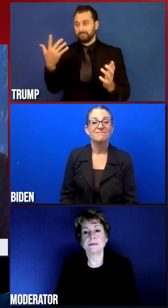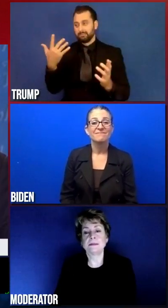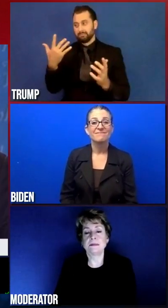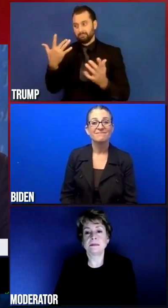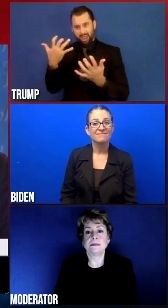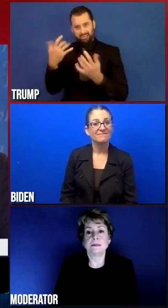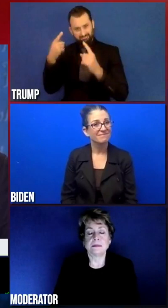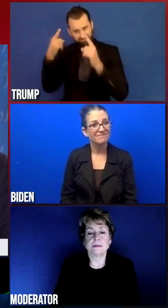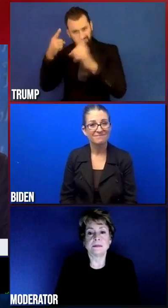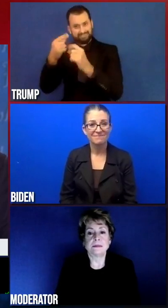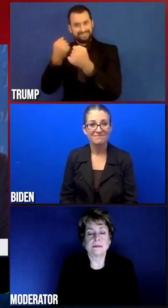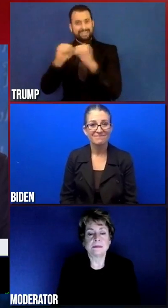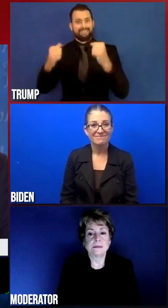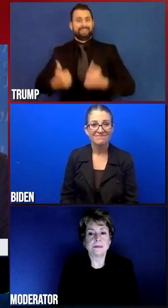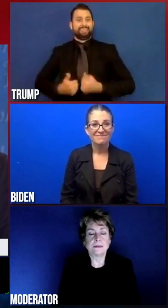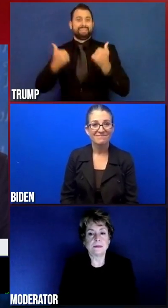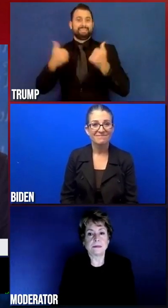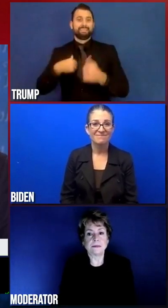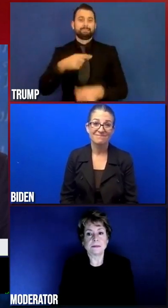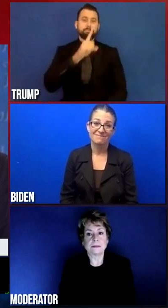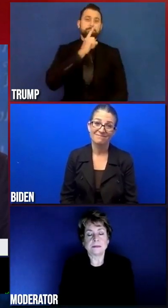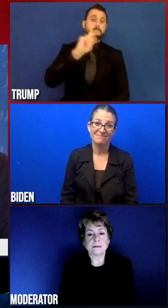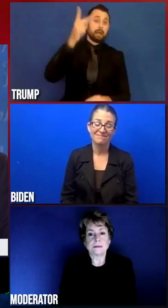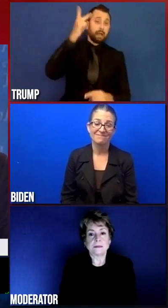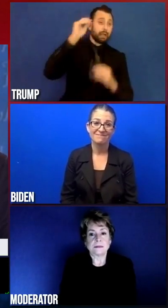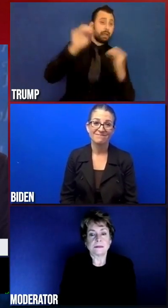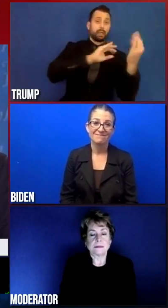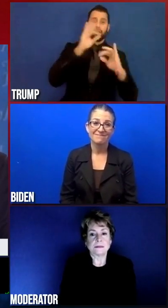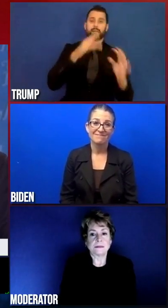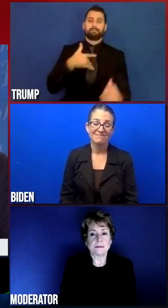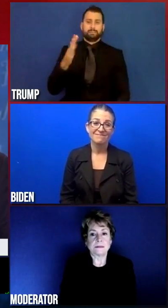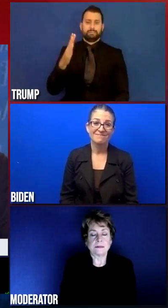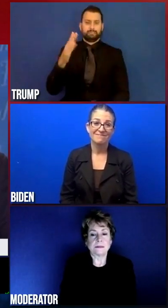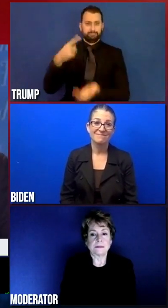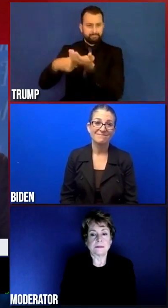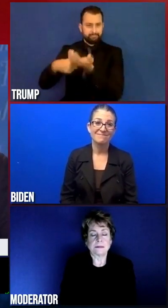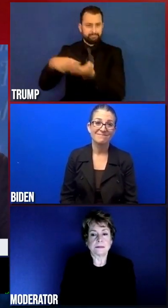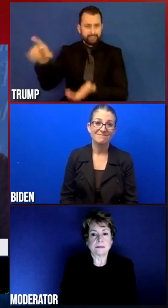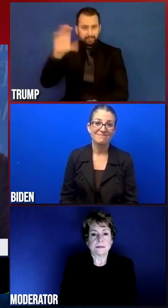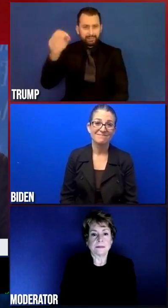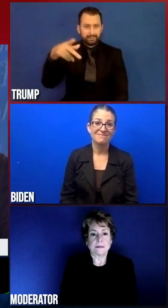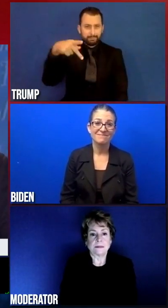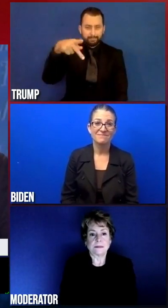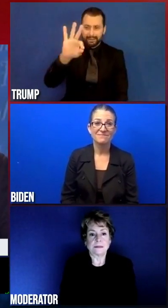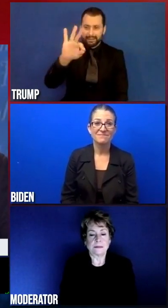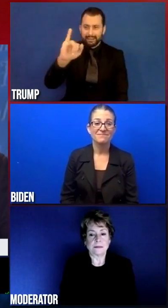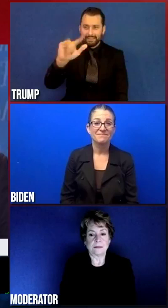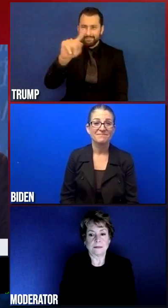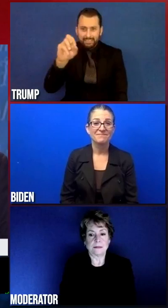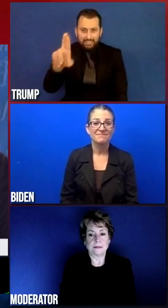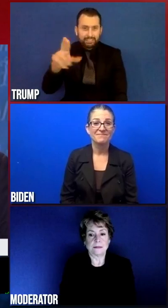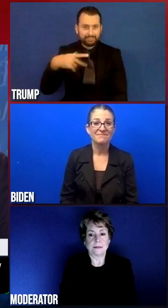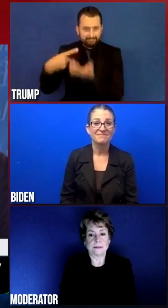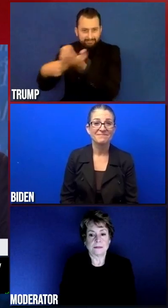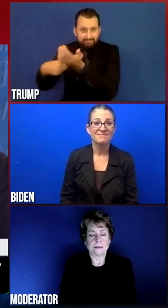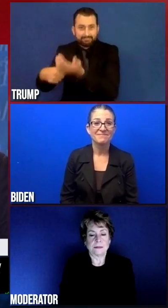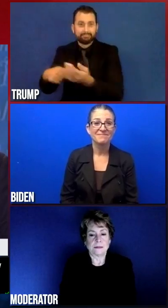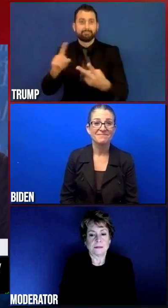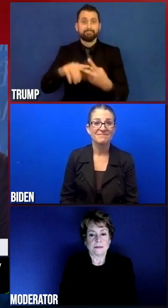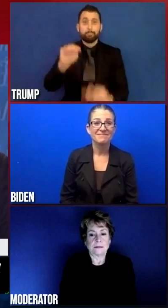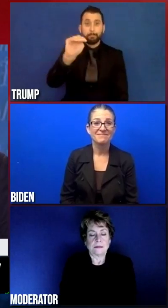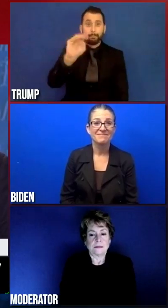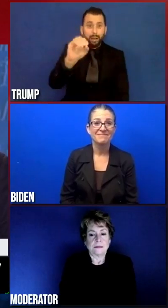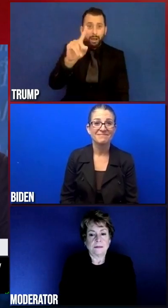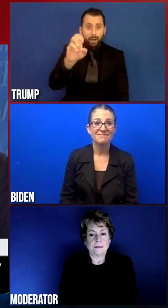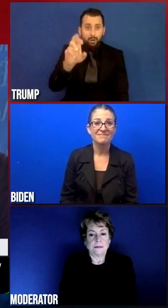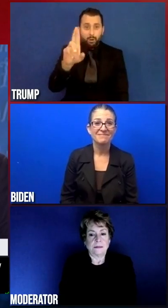that you have to speak to. We have great Moderna, Johnson & Johnson, and others. They can go faster than that by a lot. Become very